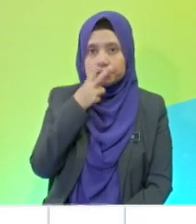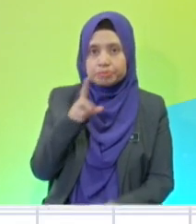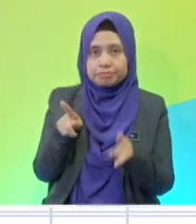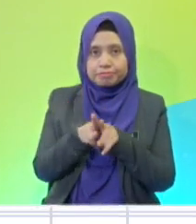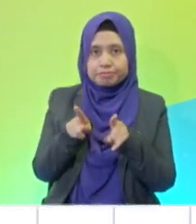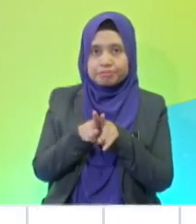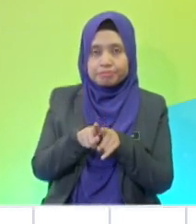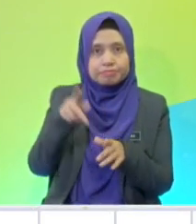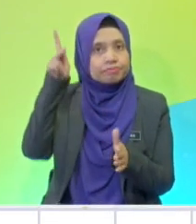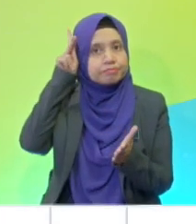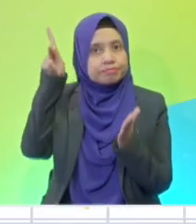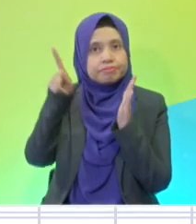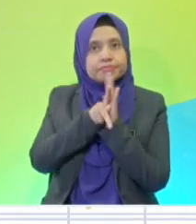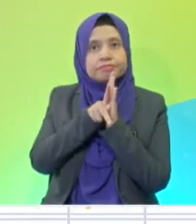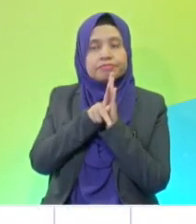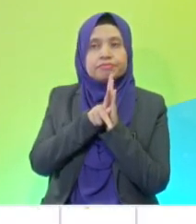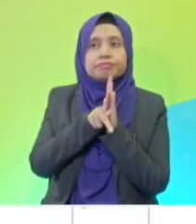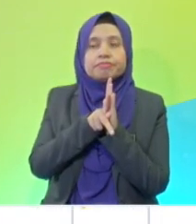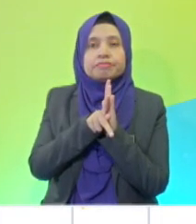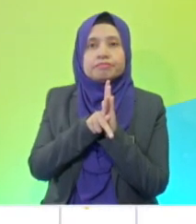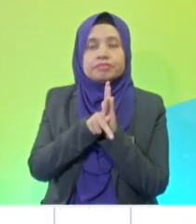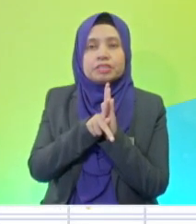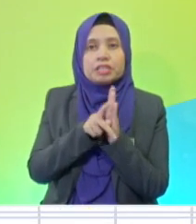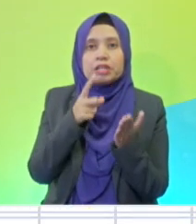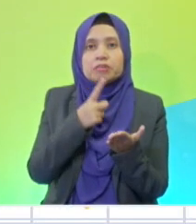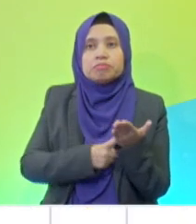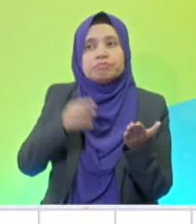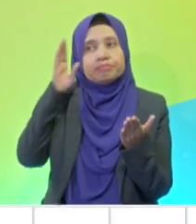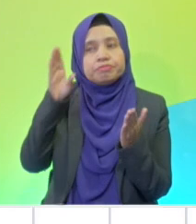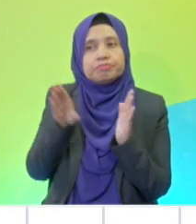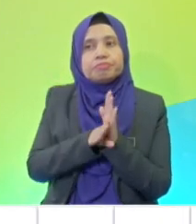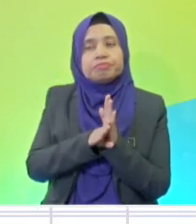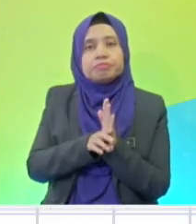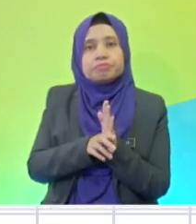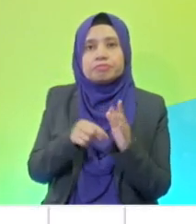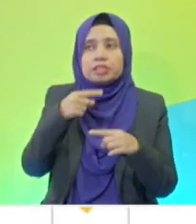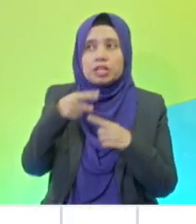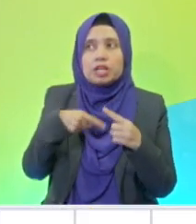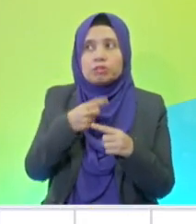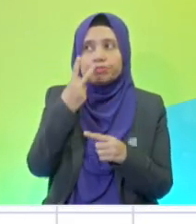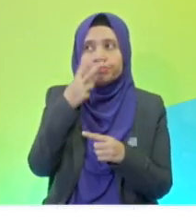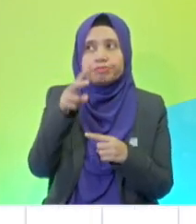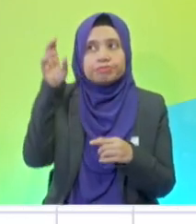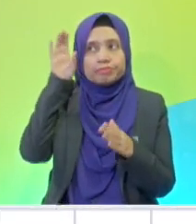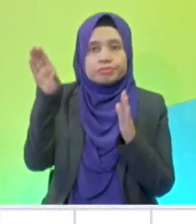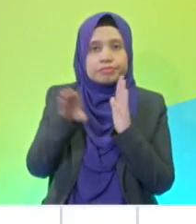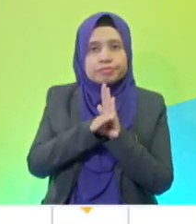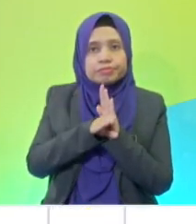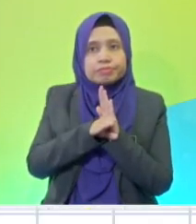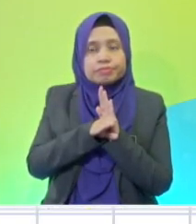Okay. picture here? Wow. Okay, what is the picture? What do you think it is, Anissa? Anissa is going to